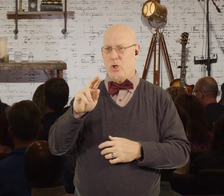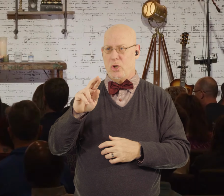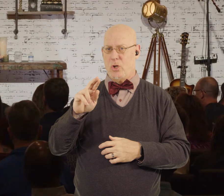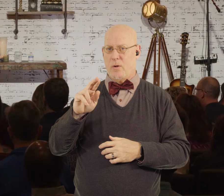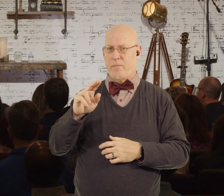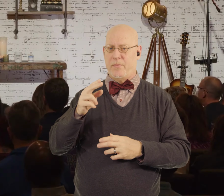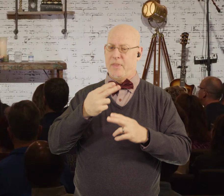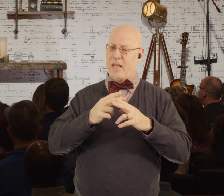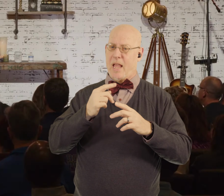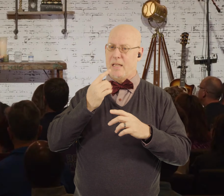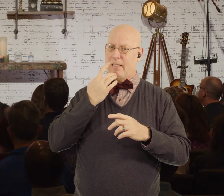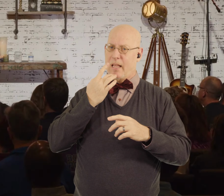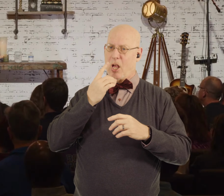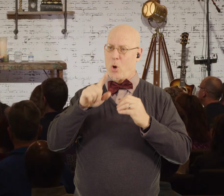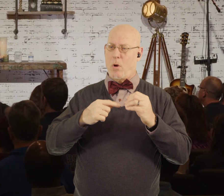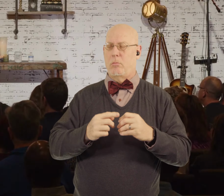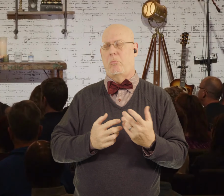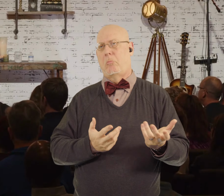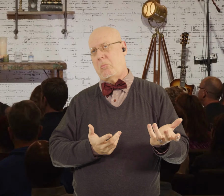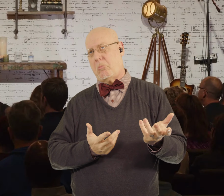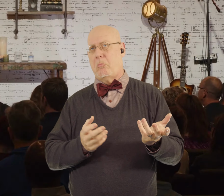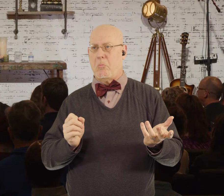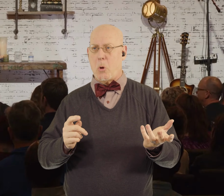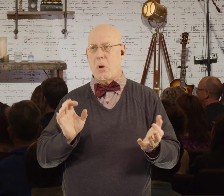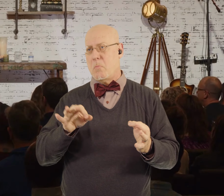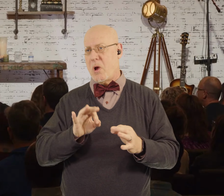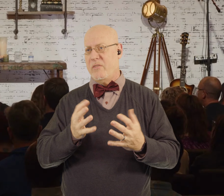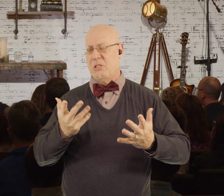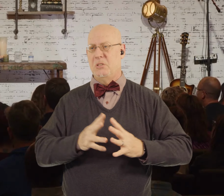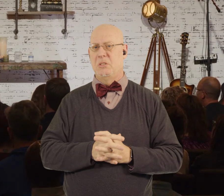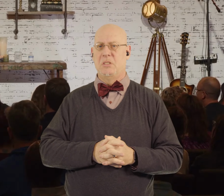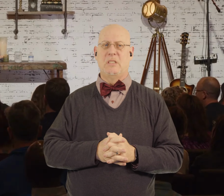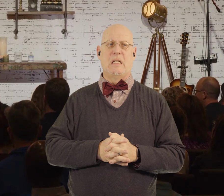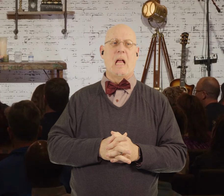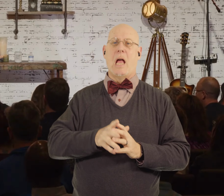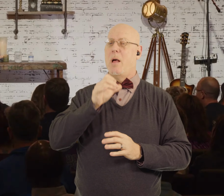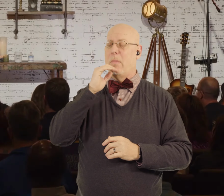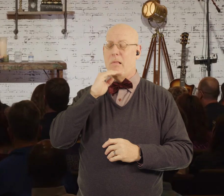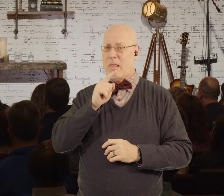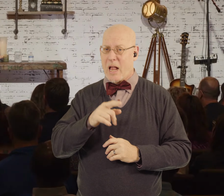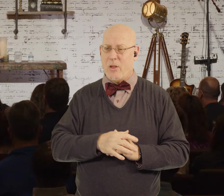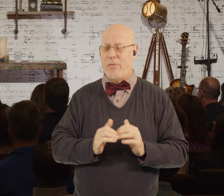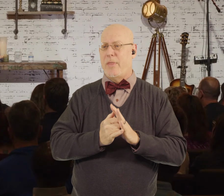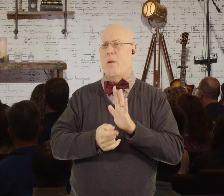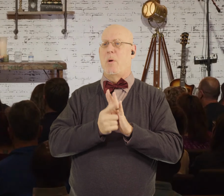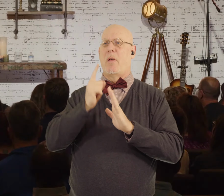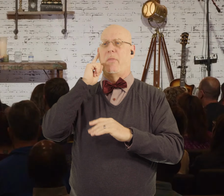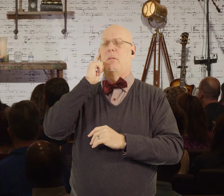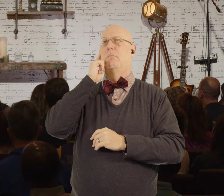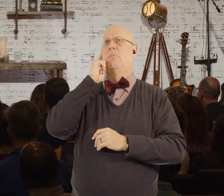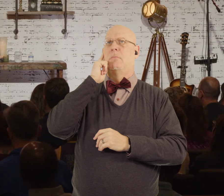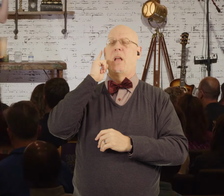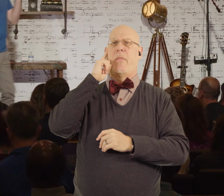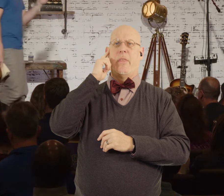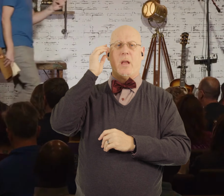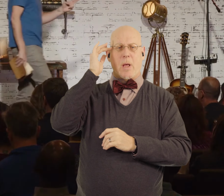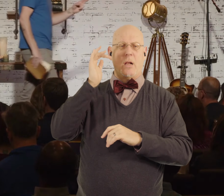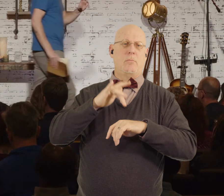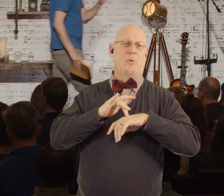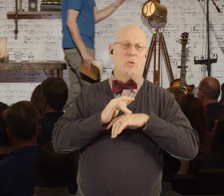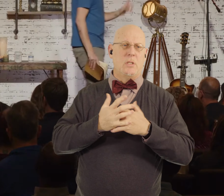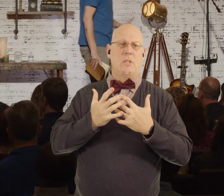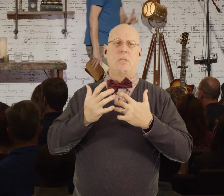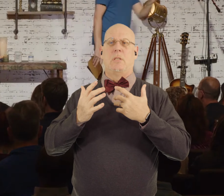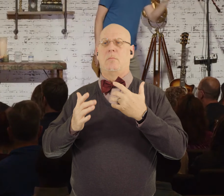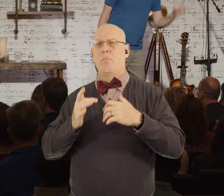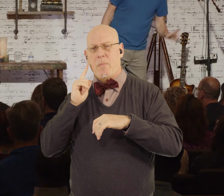signature egg salad wrap. I'm like, oh, that's perfect. And I'm not even going to lie to you guys. In that moment, I thought to myself,